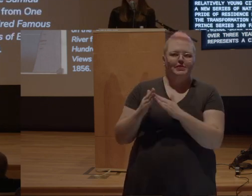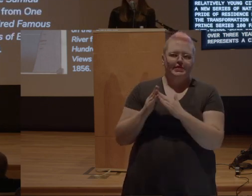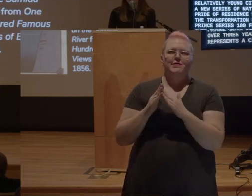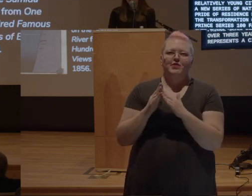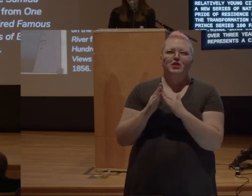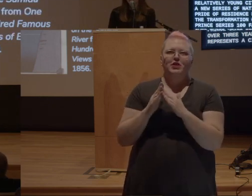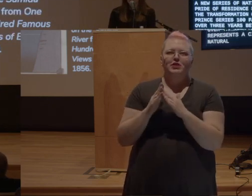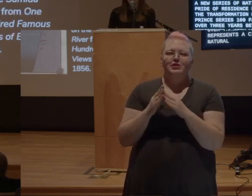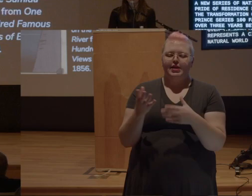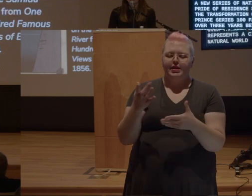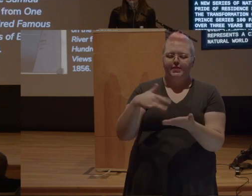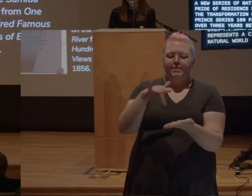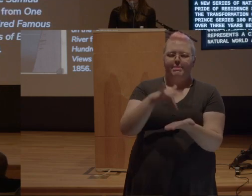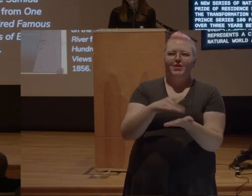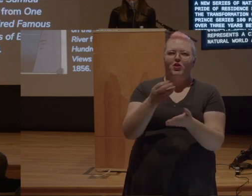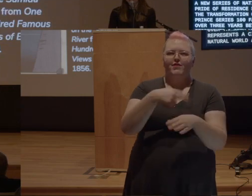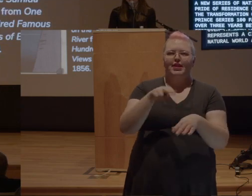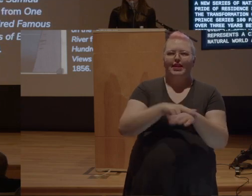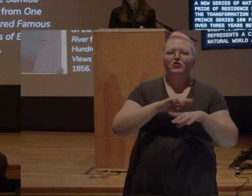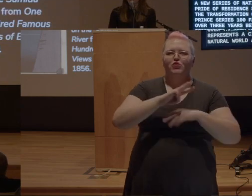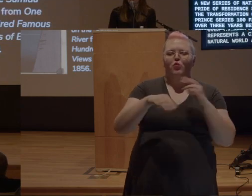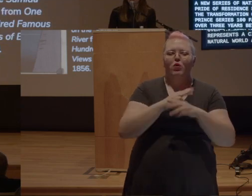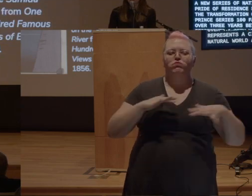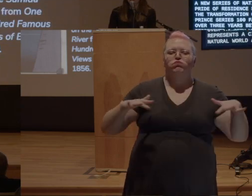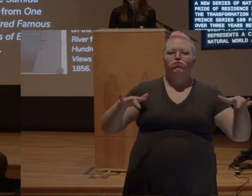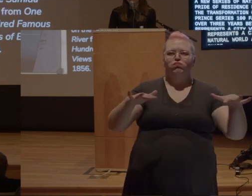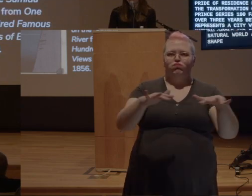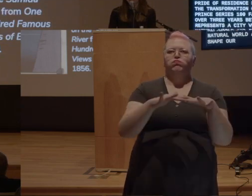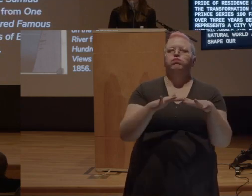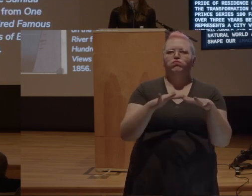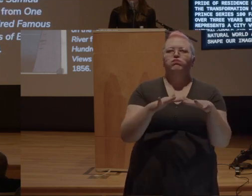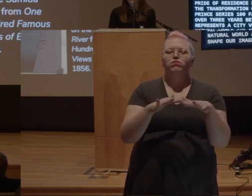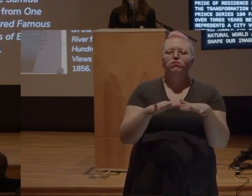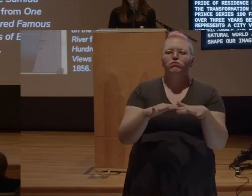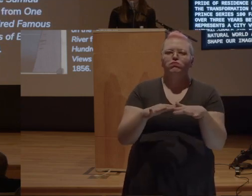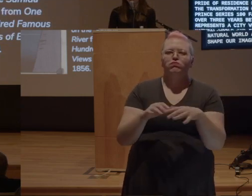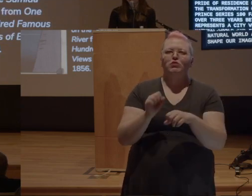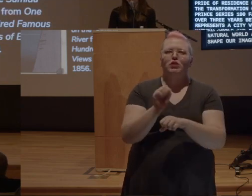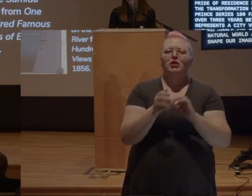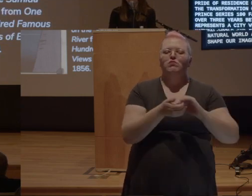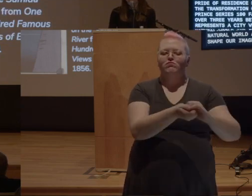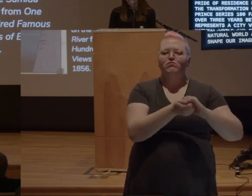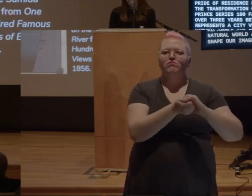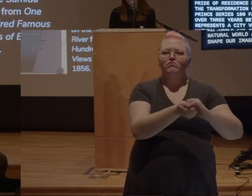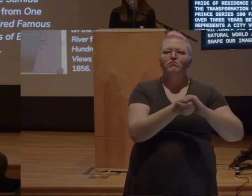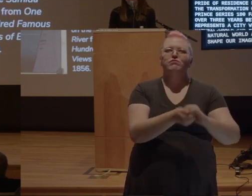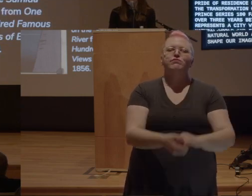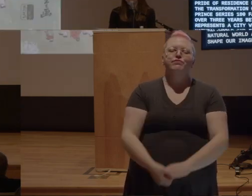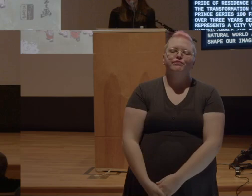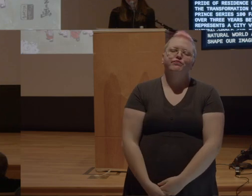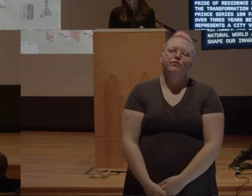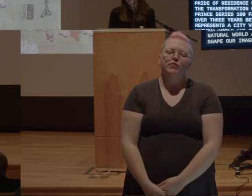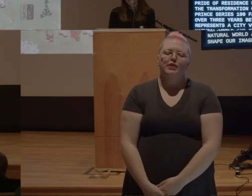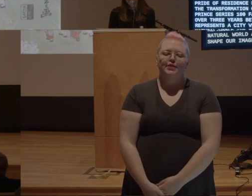the natural world and its rhythms, and has come to shape our image of pre-modern Tokyo today.